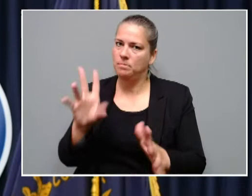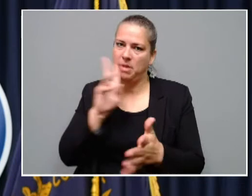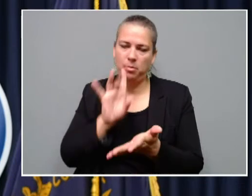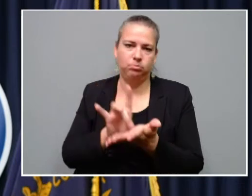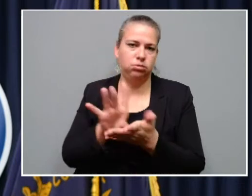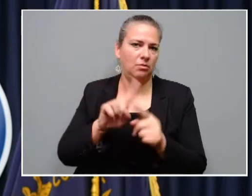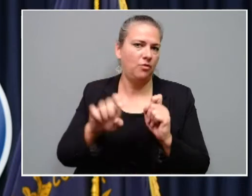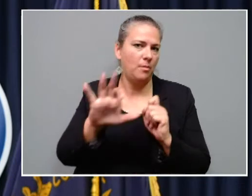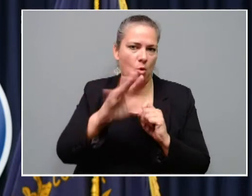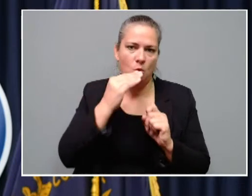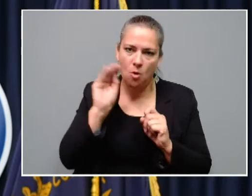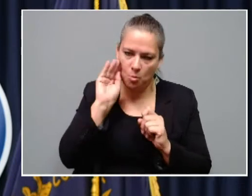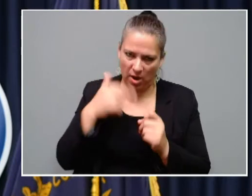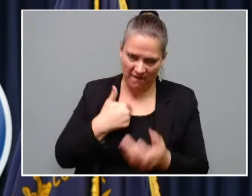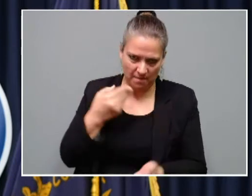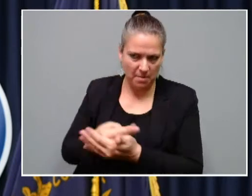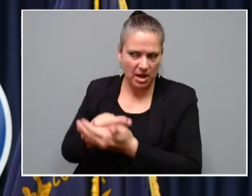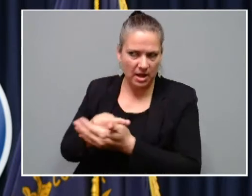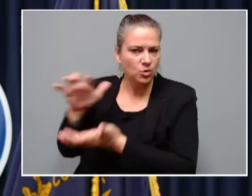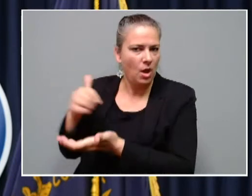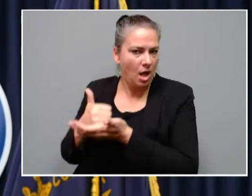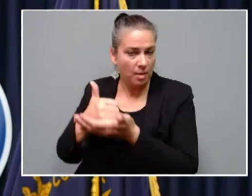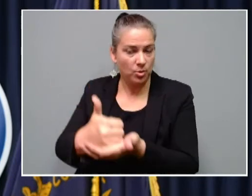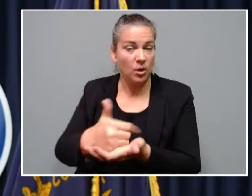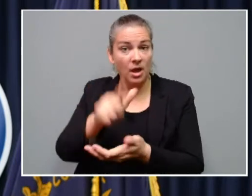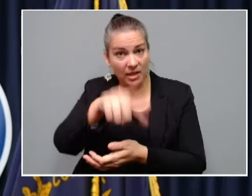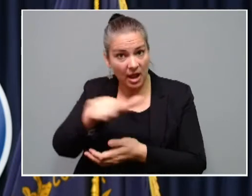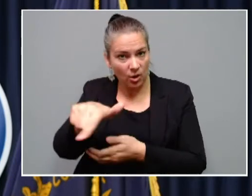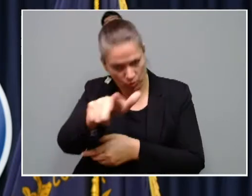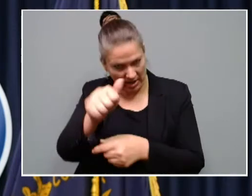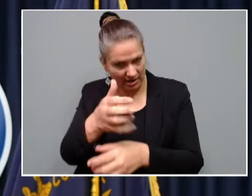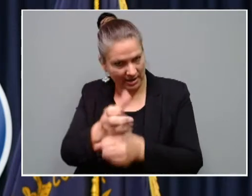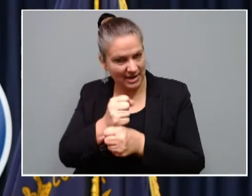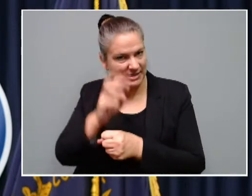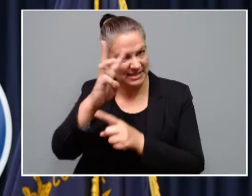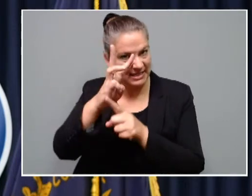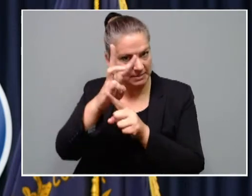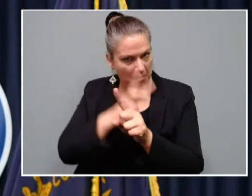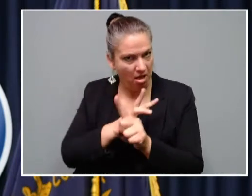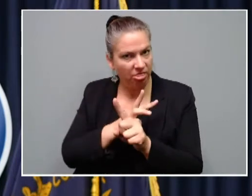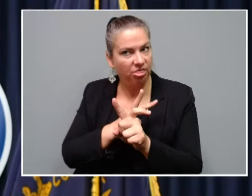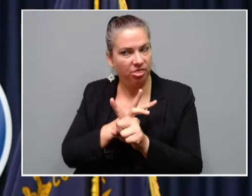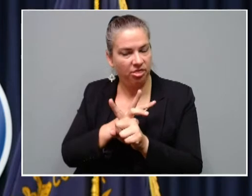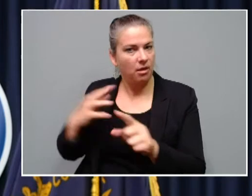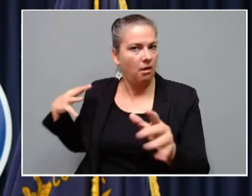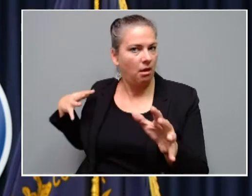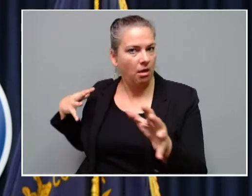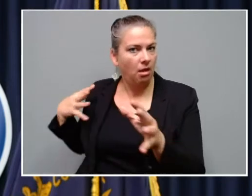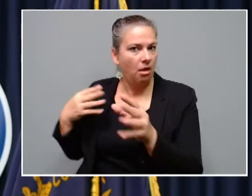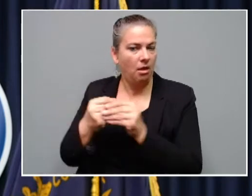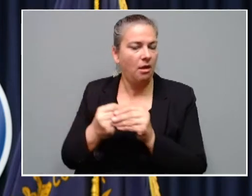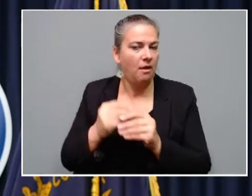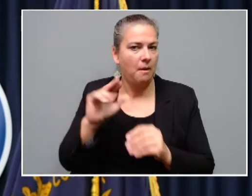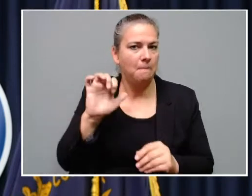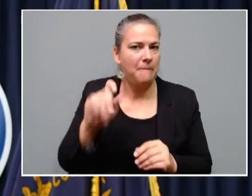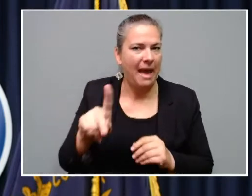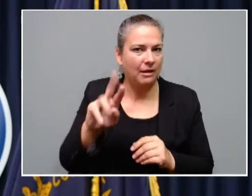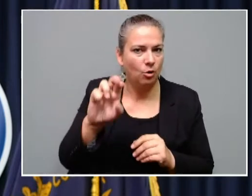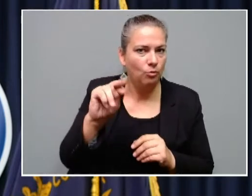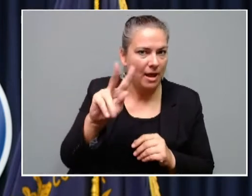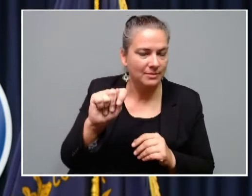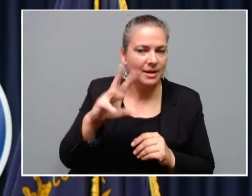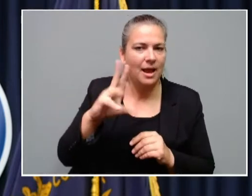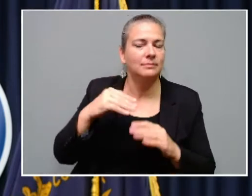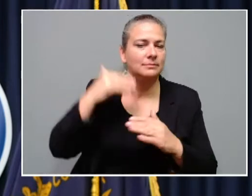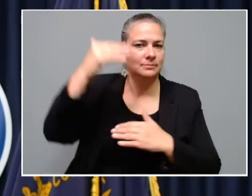you. For landlords, that means you can get more than 6 months, I believe, of back rent and months going forward as well. Those